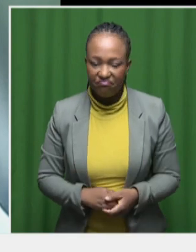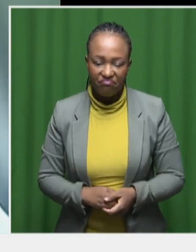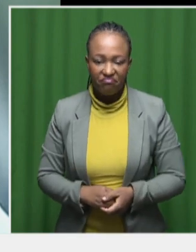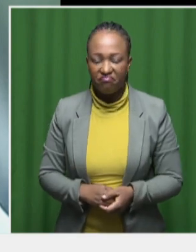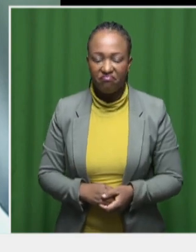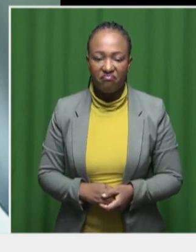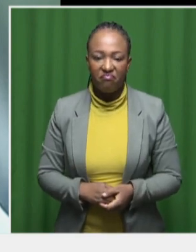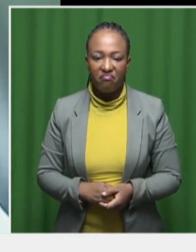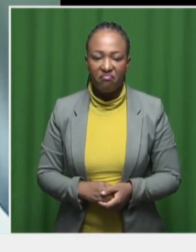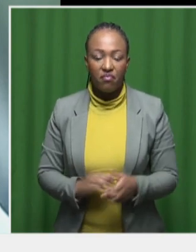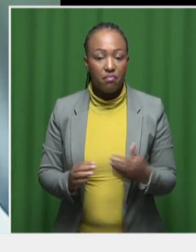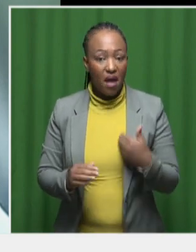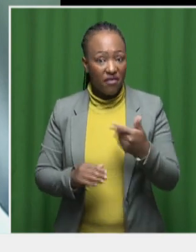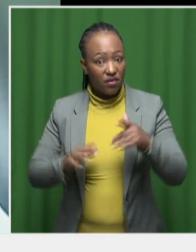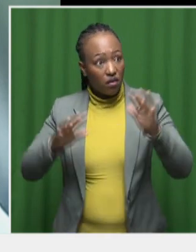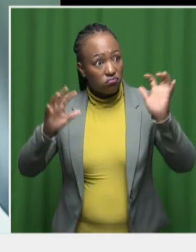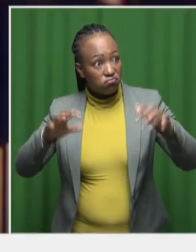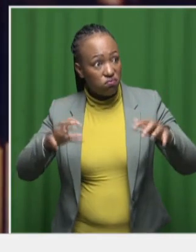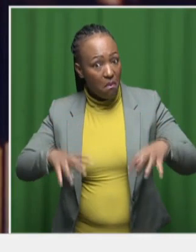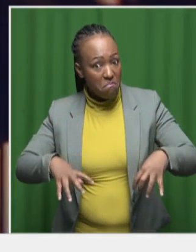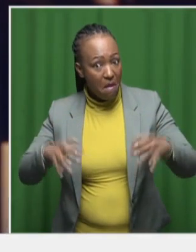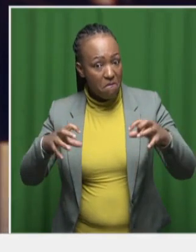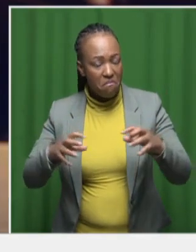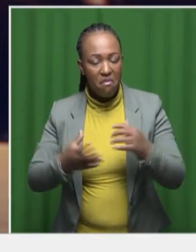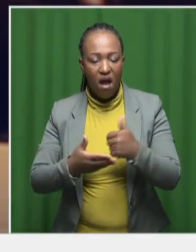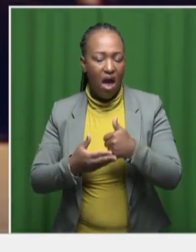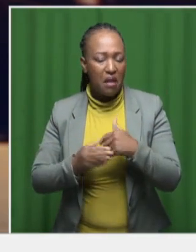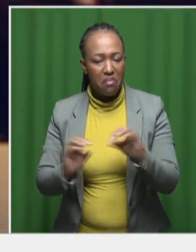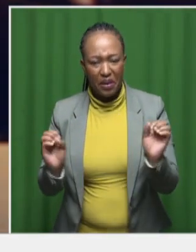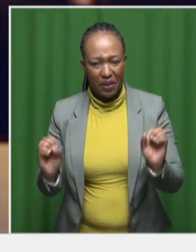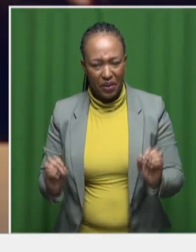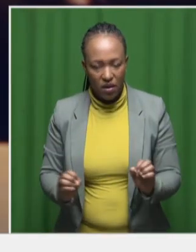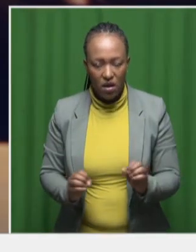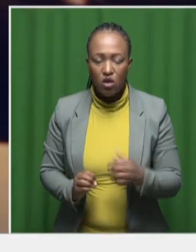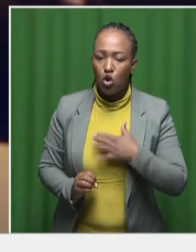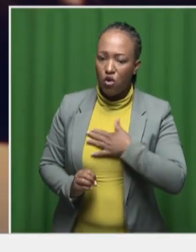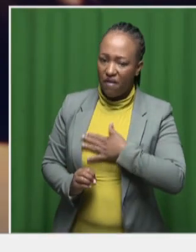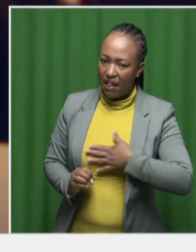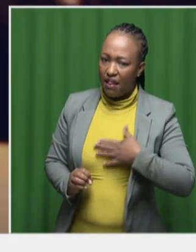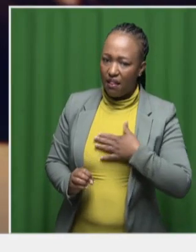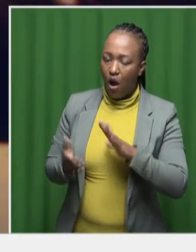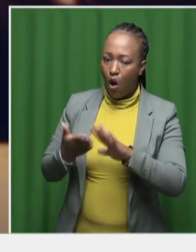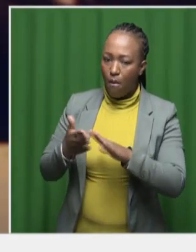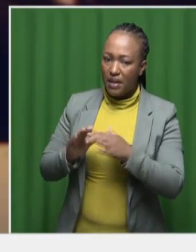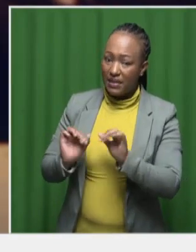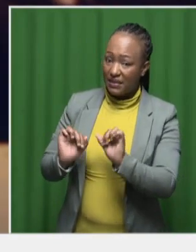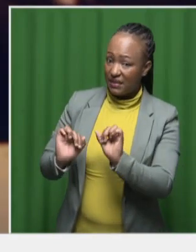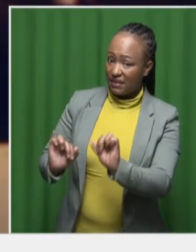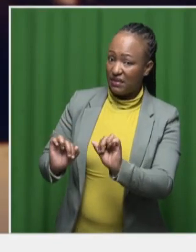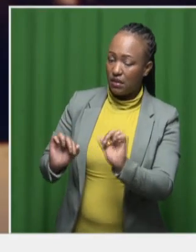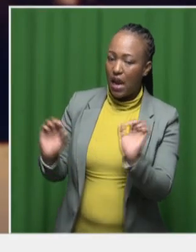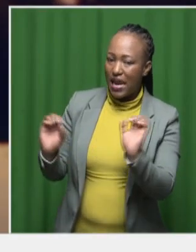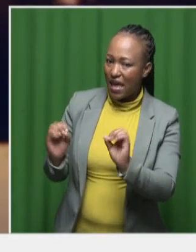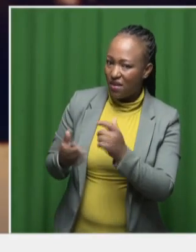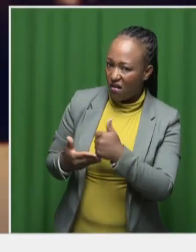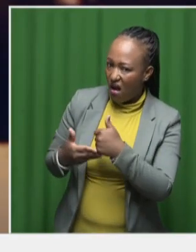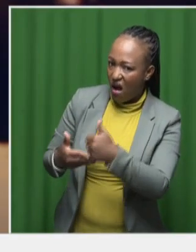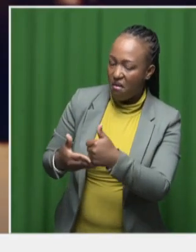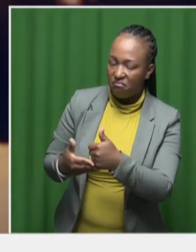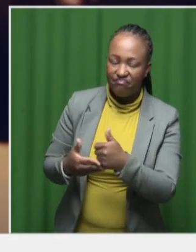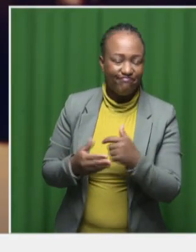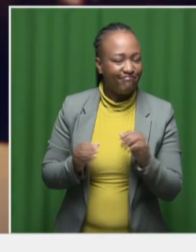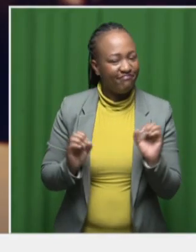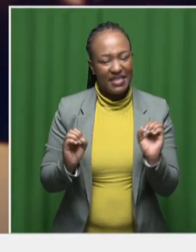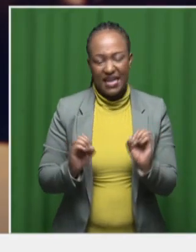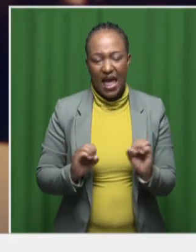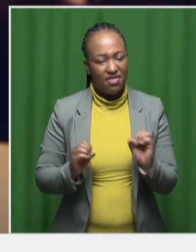after the floods that happened last year. So from your perspective, you feel that in your community, nothing has been done? Nothing has